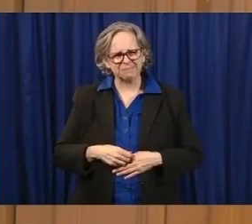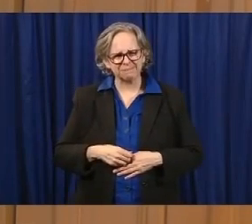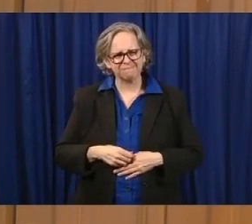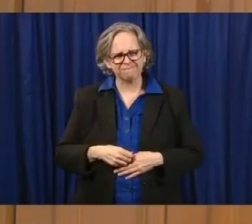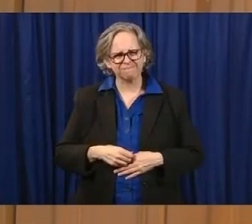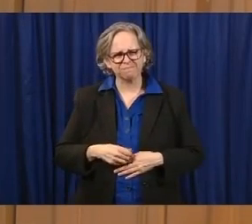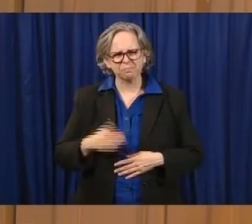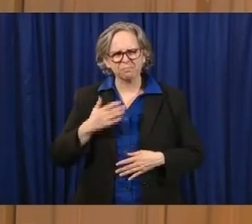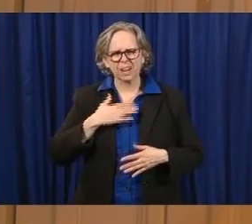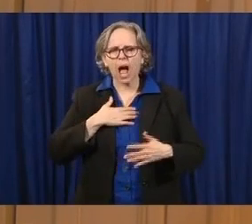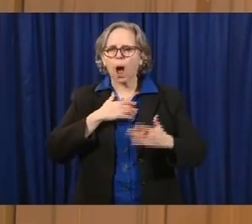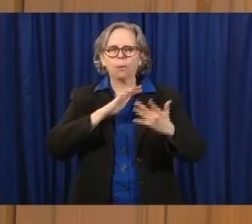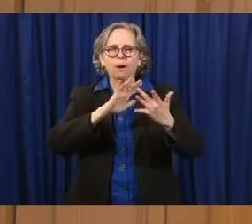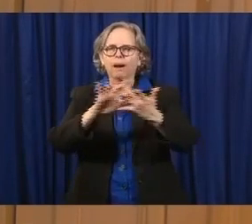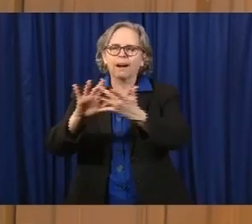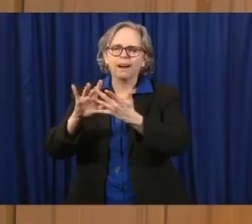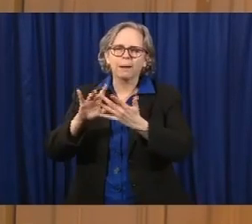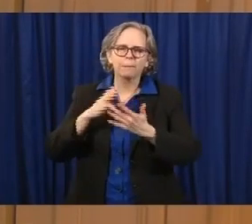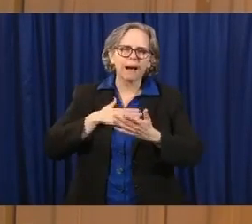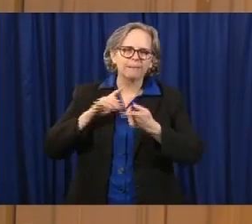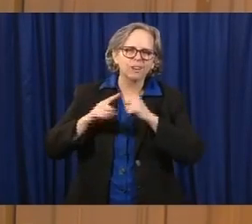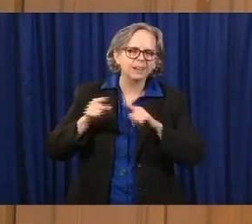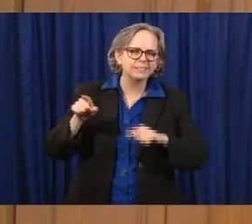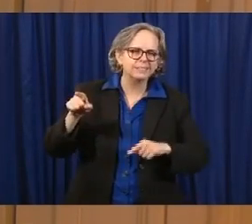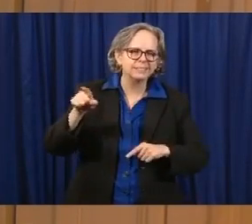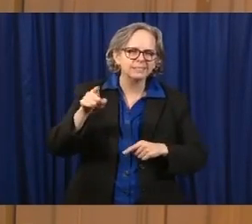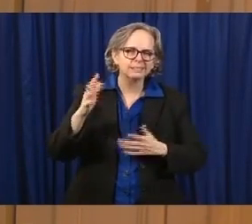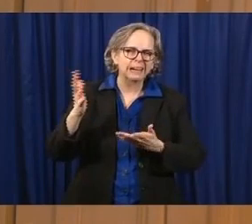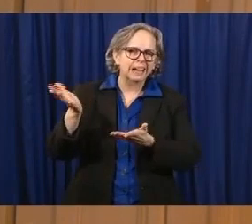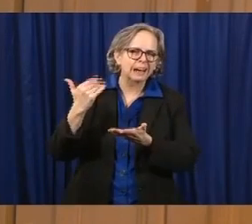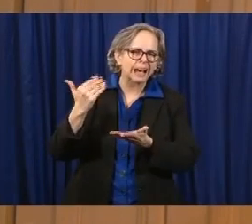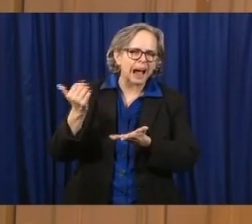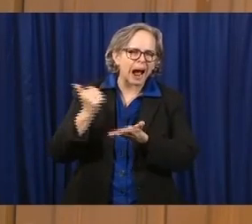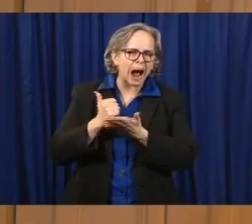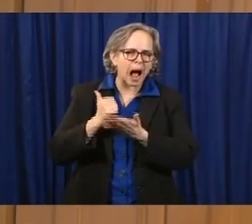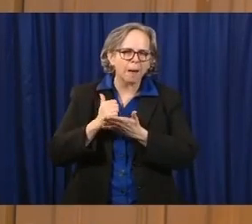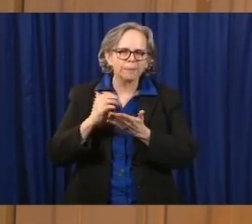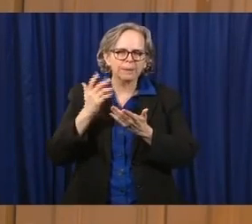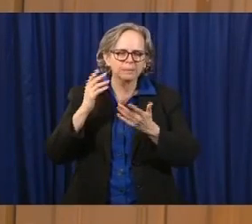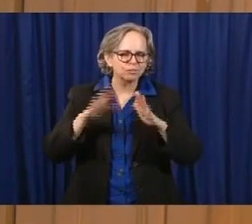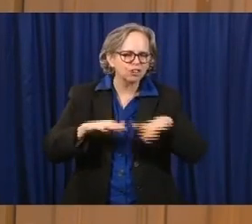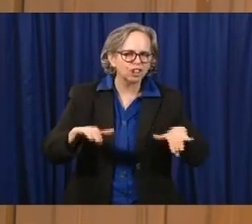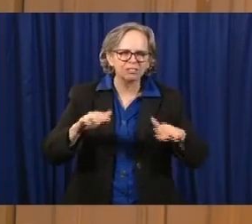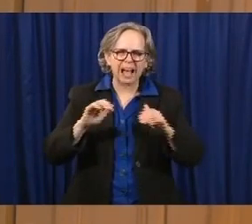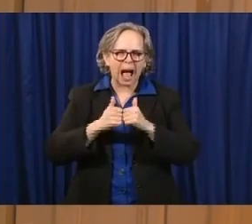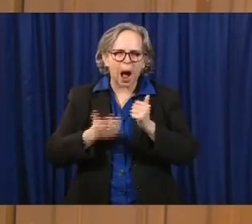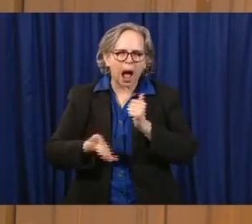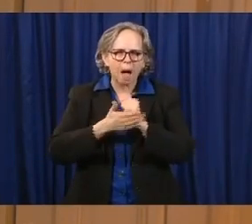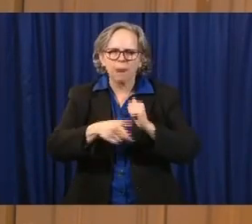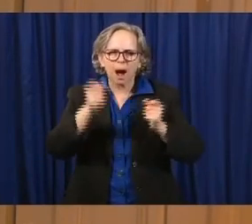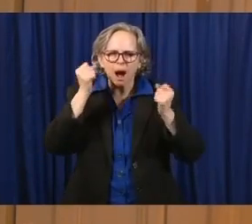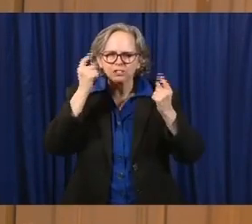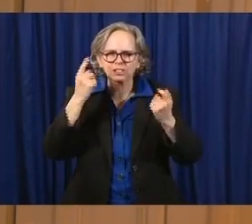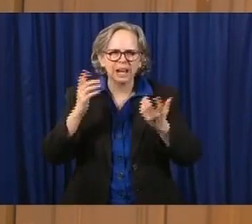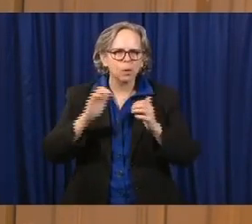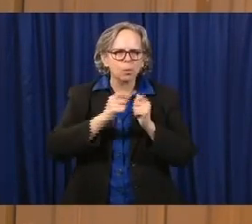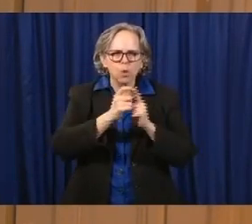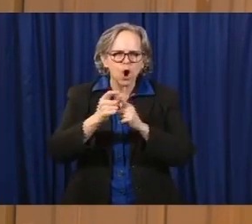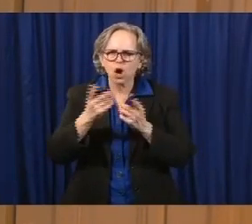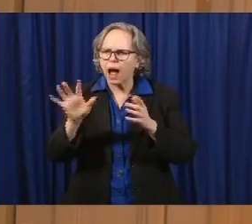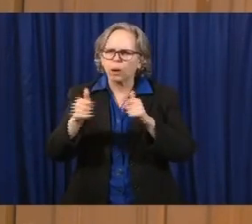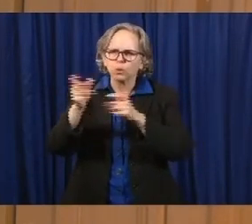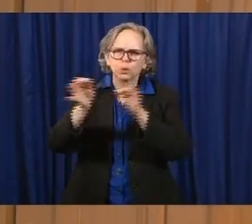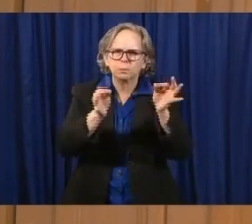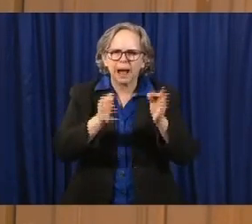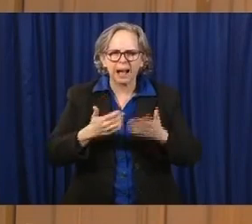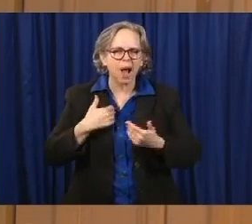who are in the business of trying to help young people understand the words to explain this time. I think their lives are